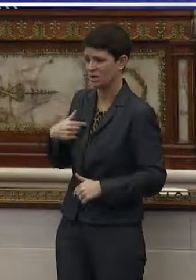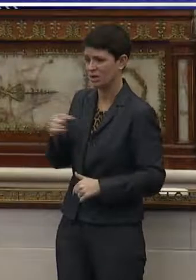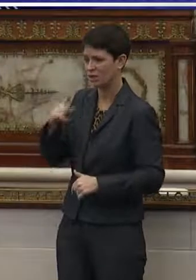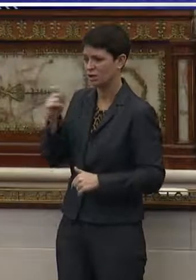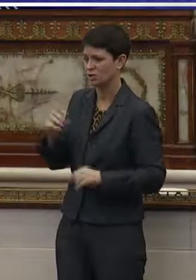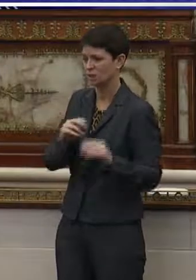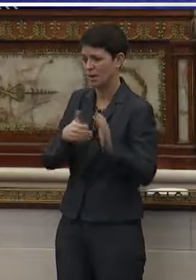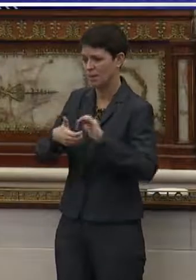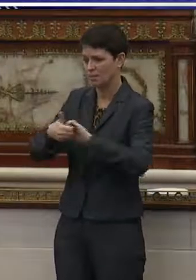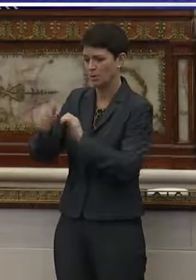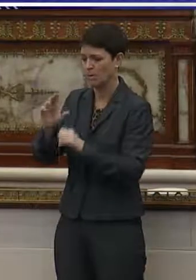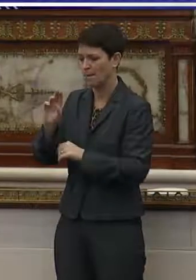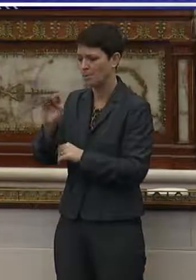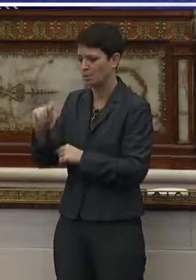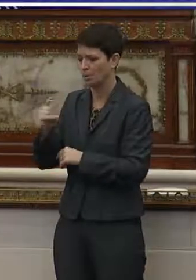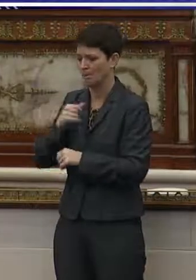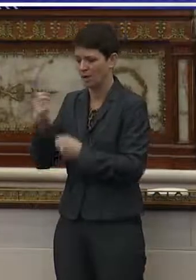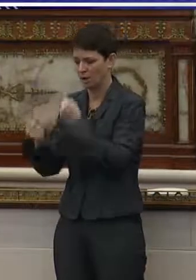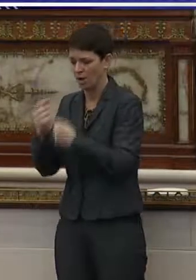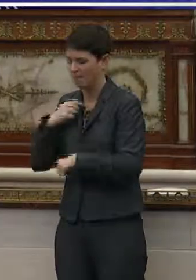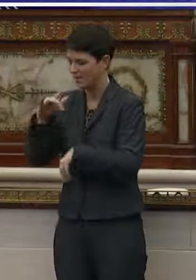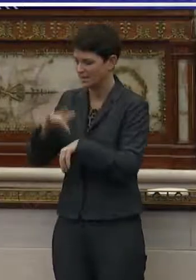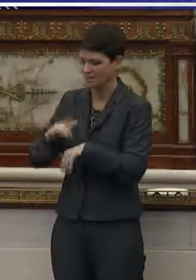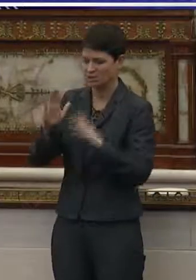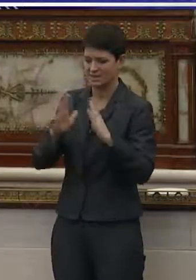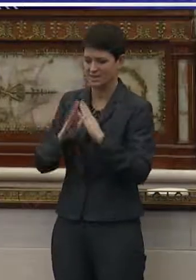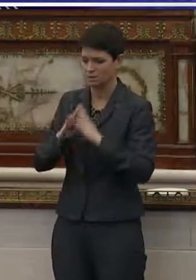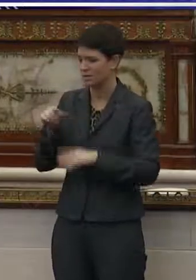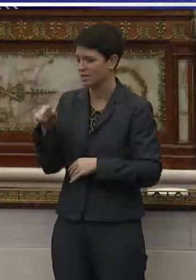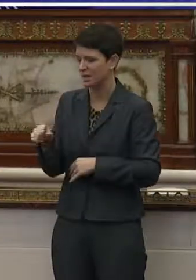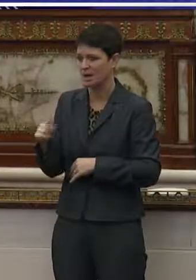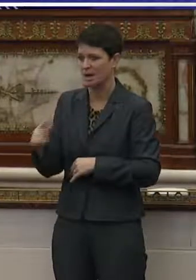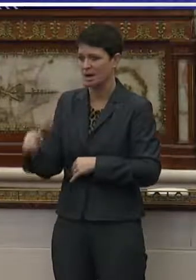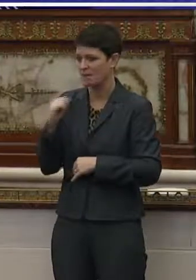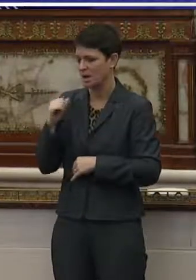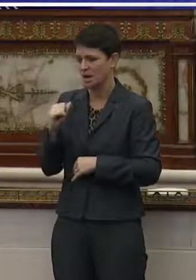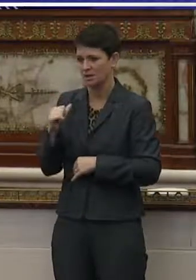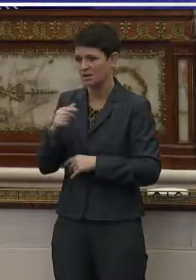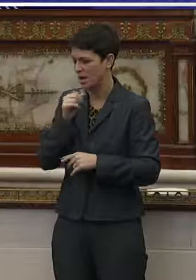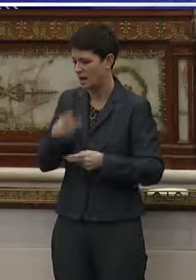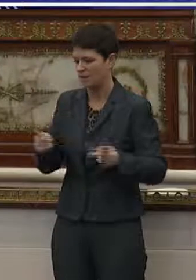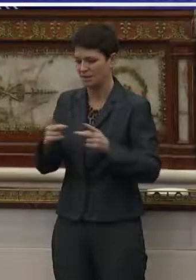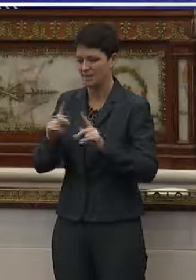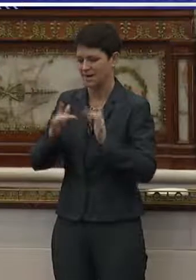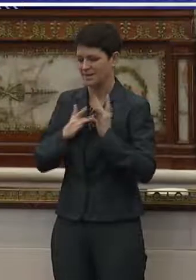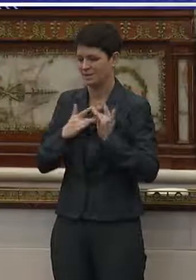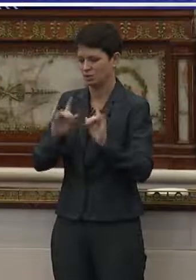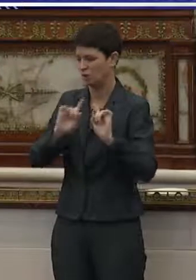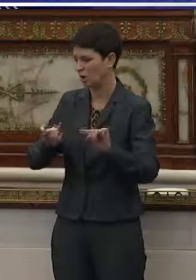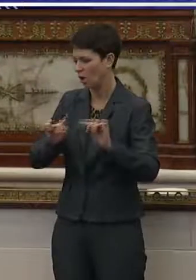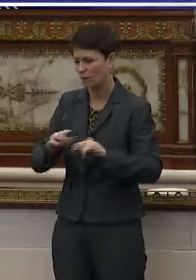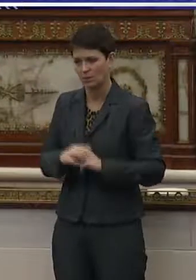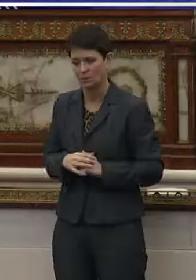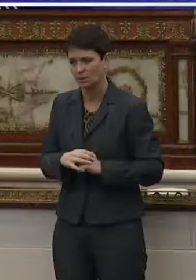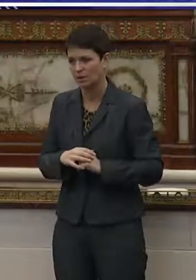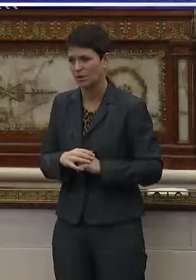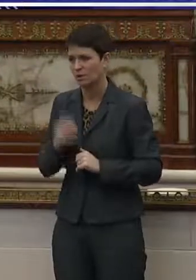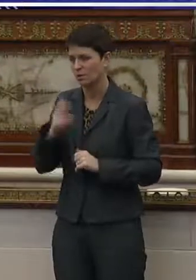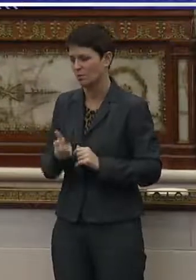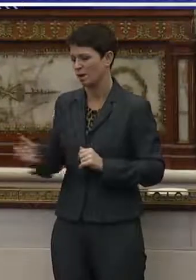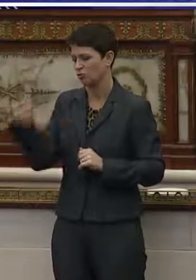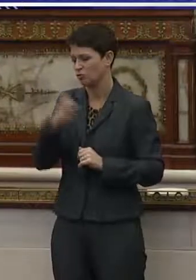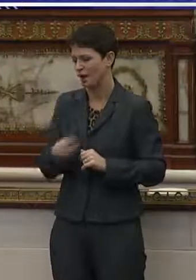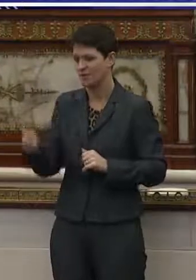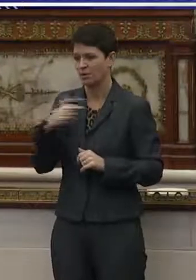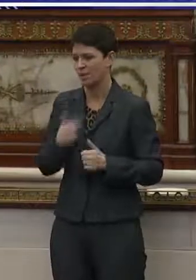boot my car. I'm not going anywhere around there. I'm not touching Center City because that's not a place that I would normally go throughout my travels and